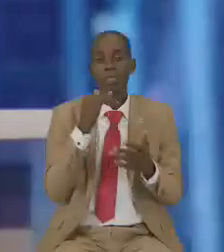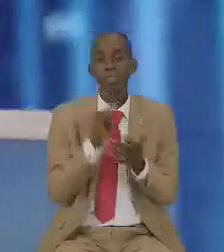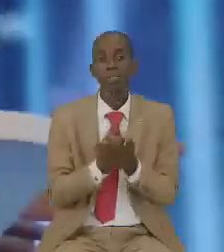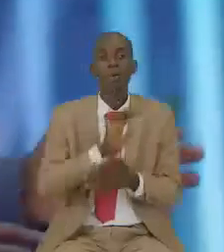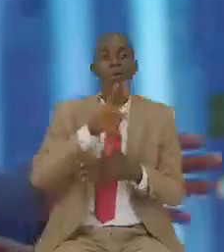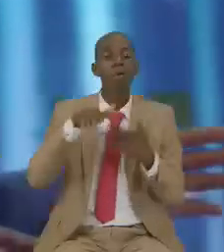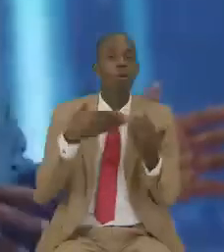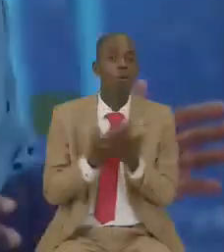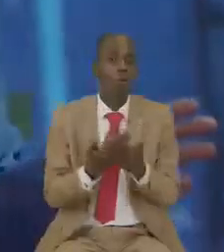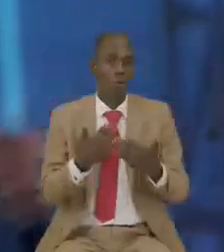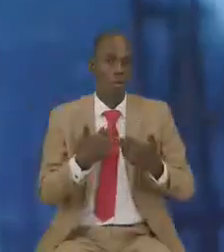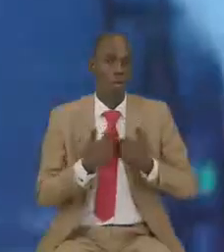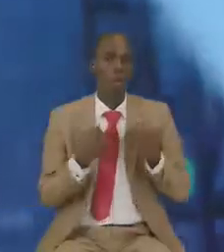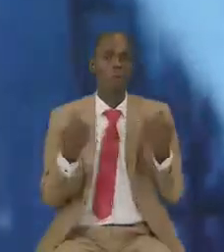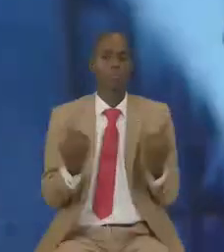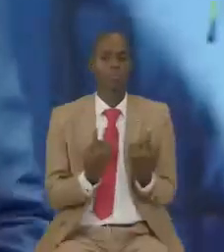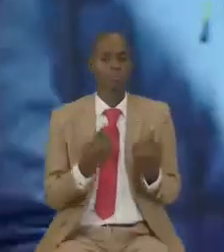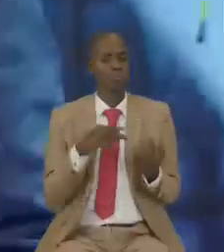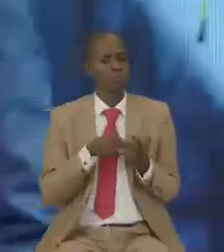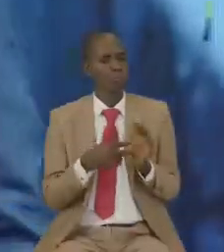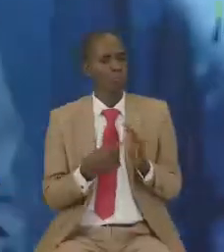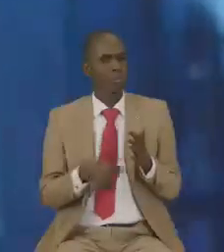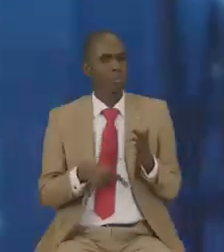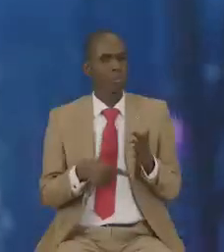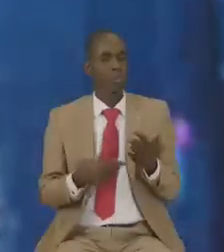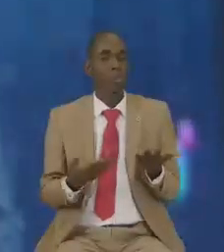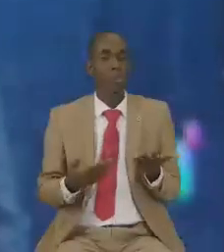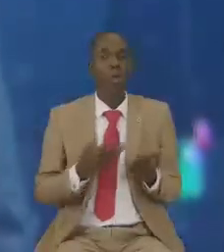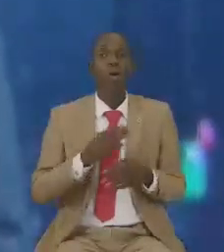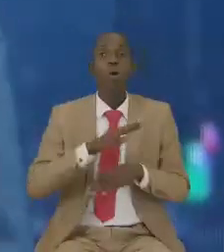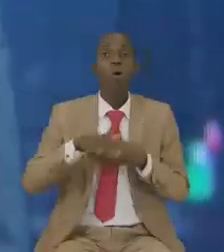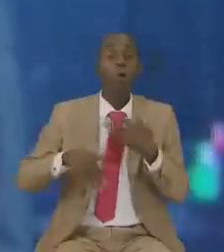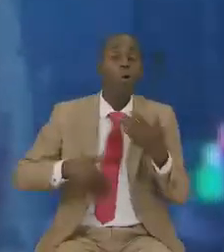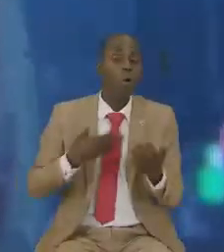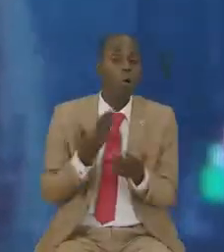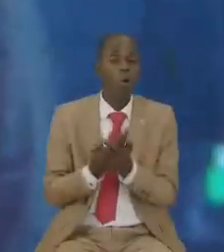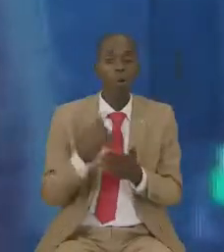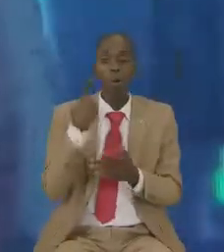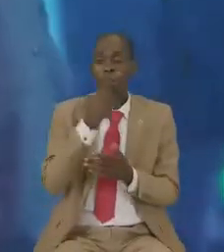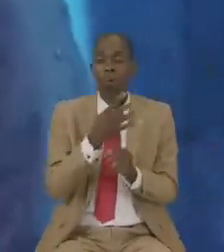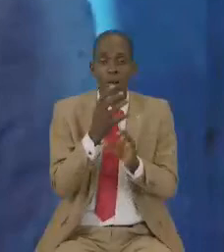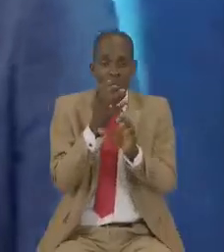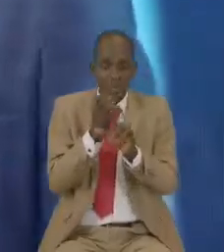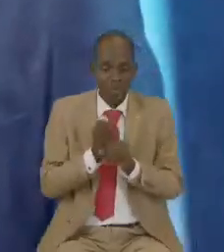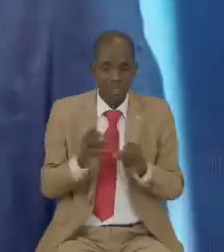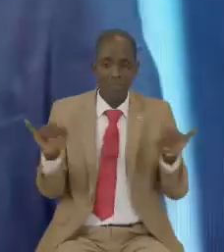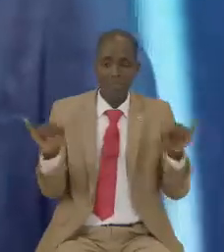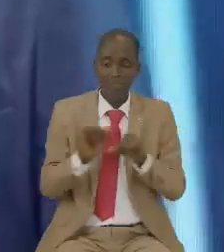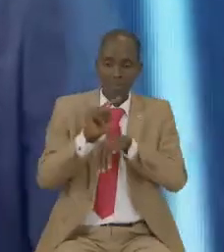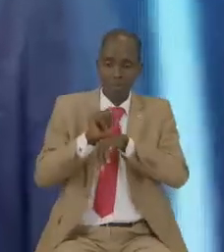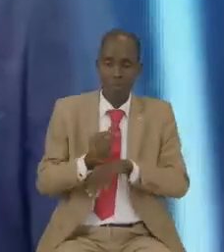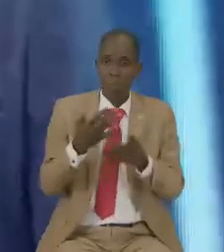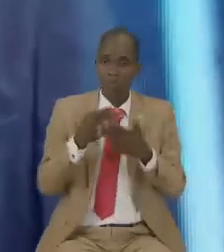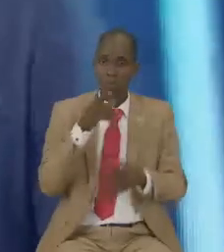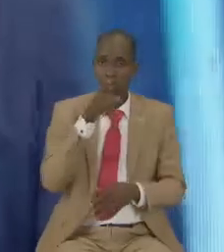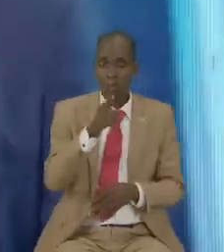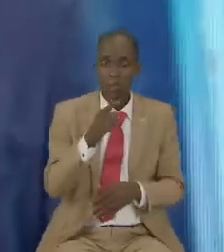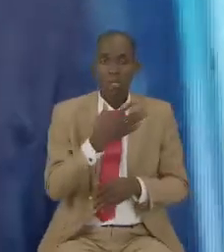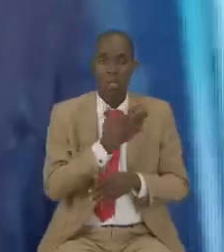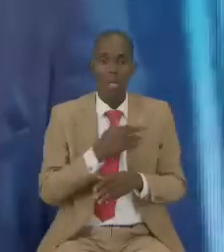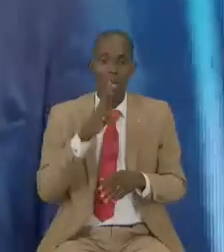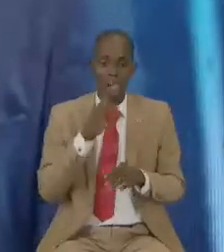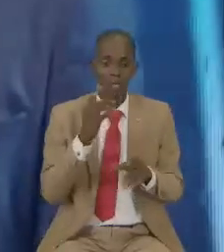sinned. What does that mean? All who got that same tradition you have got before you, and were passing